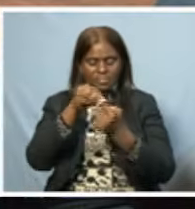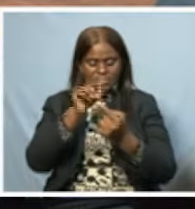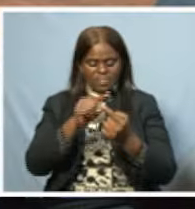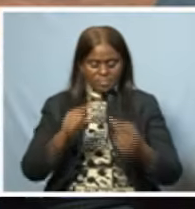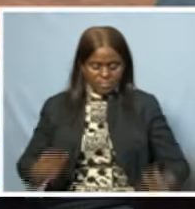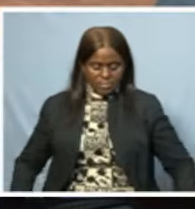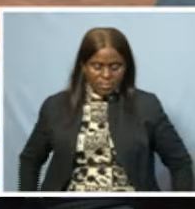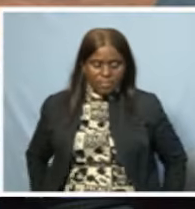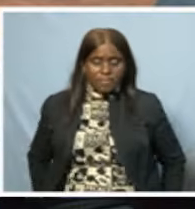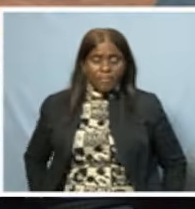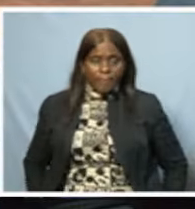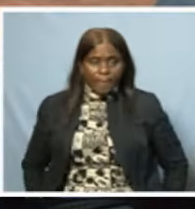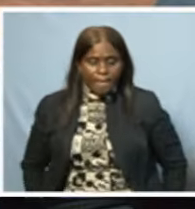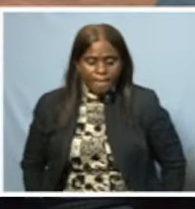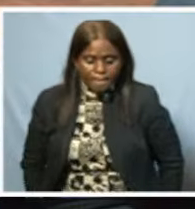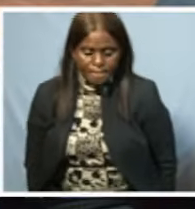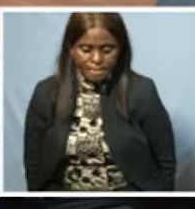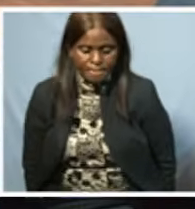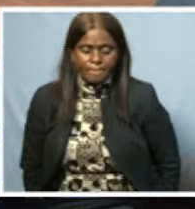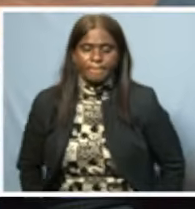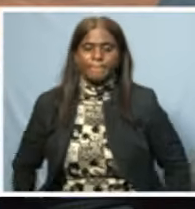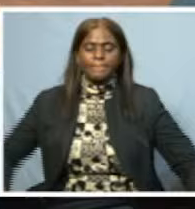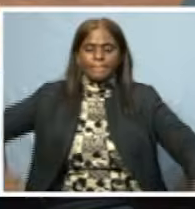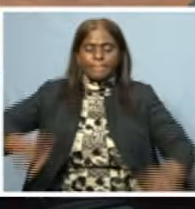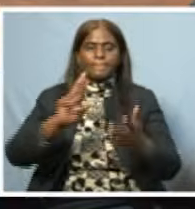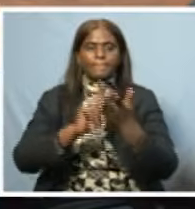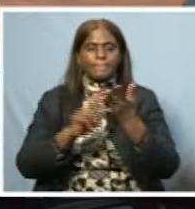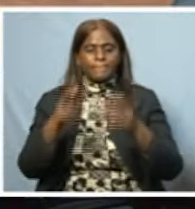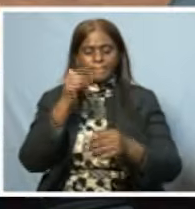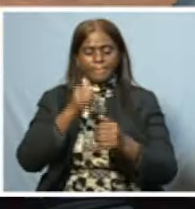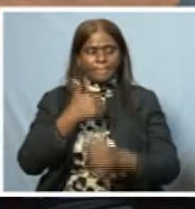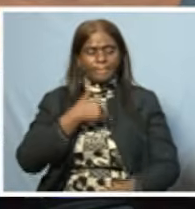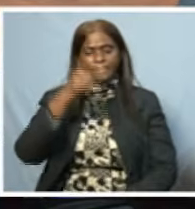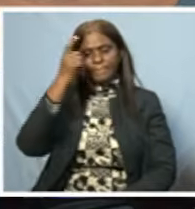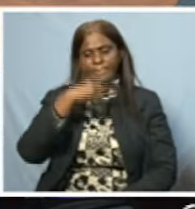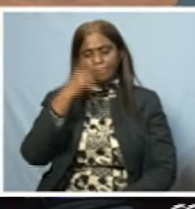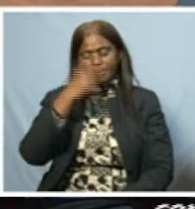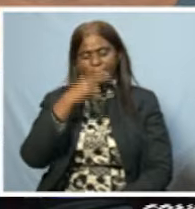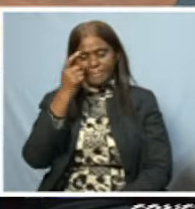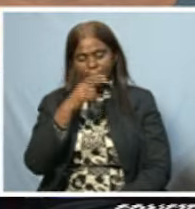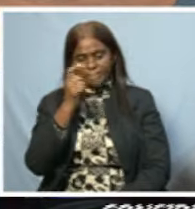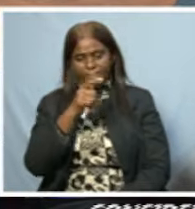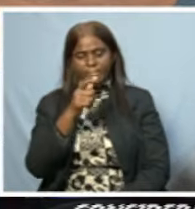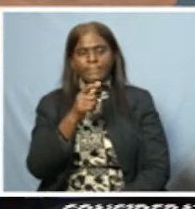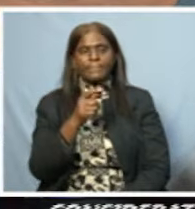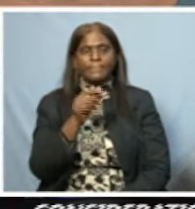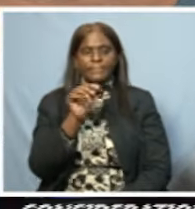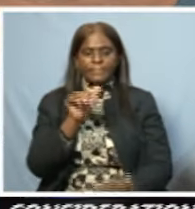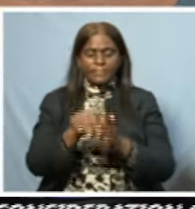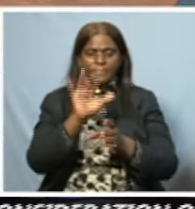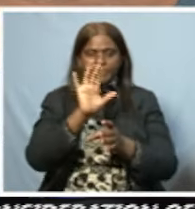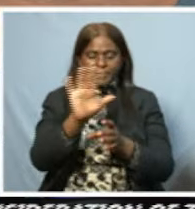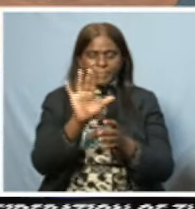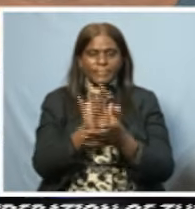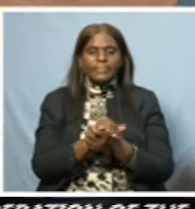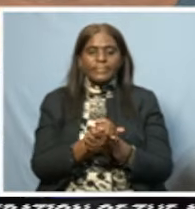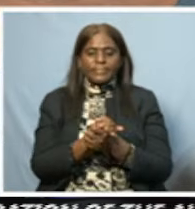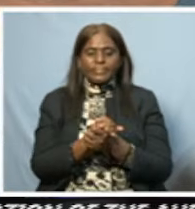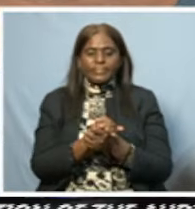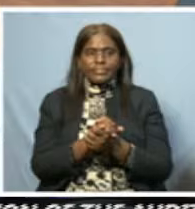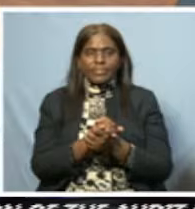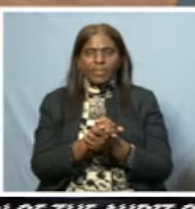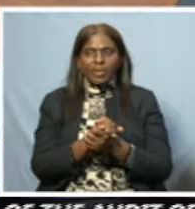the retirees, okay? Because they have a huge stretch on